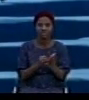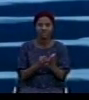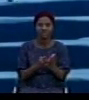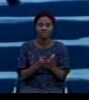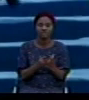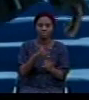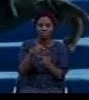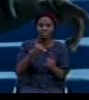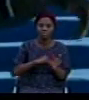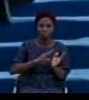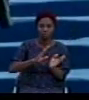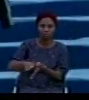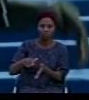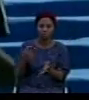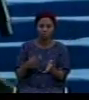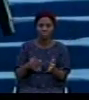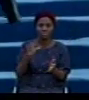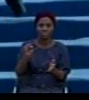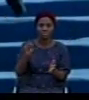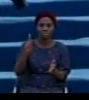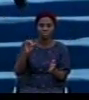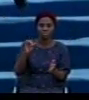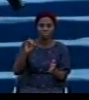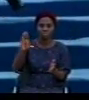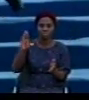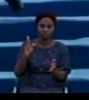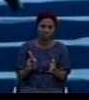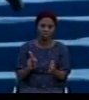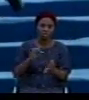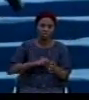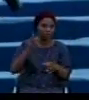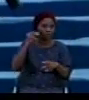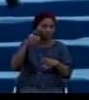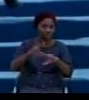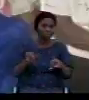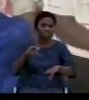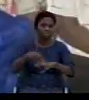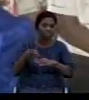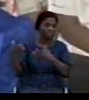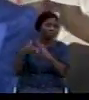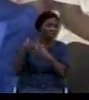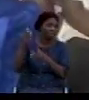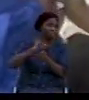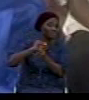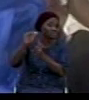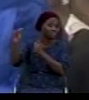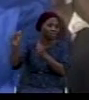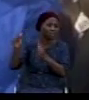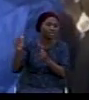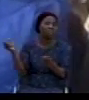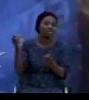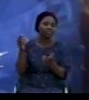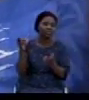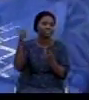mo joko si ta firin mo firin de waju ni bi lale so mo dupe lowo Olorun.